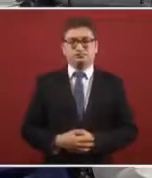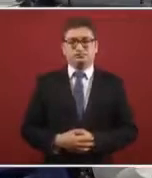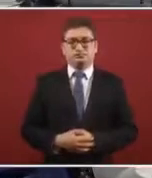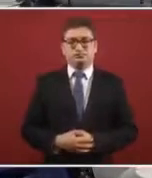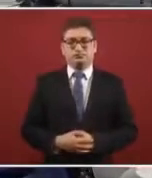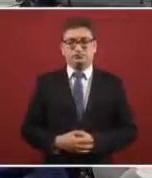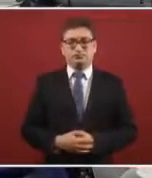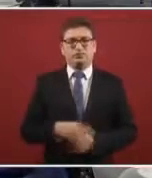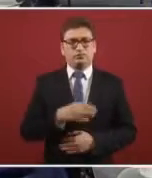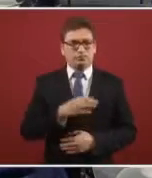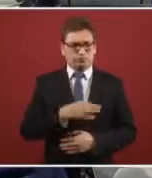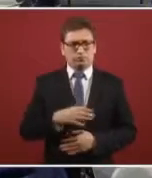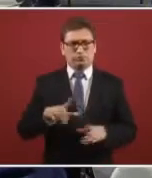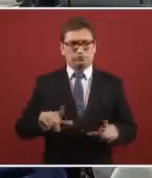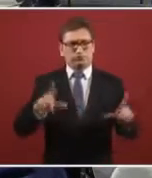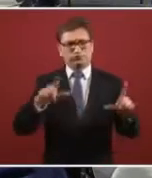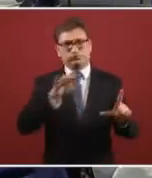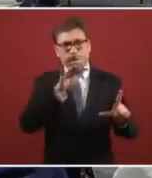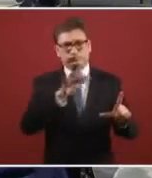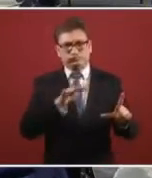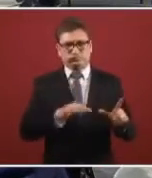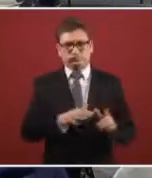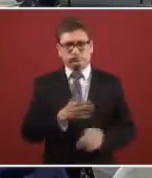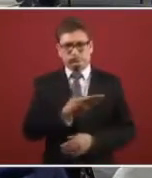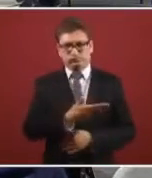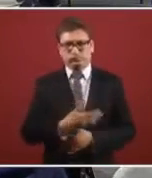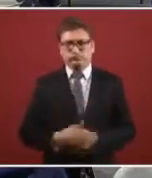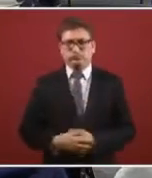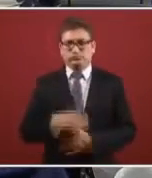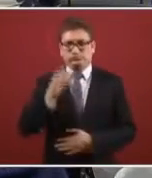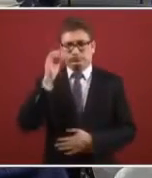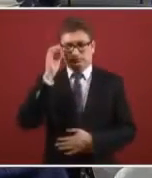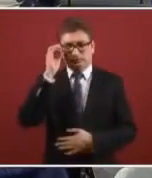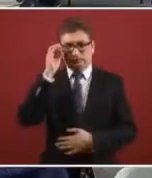You can show it? Can someone read that?